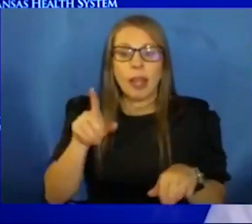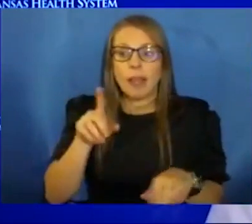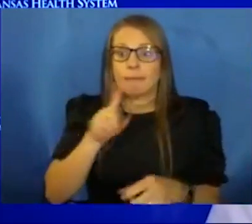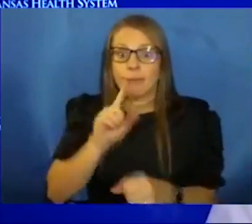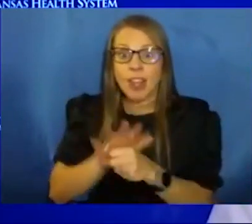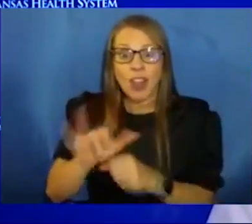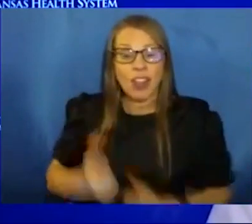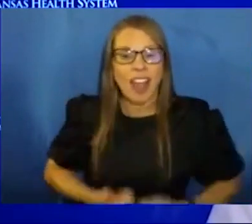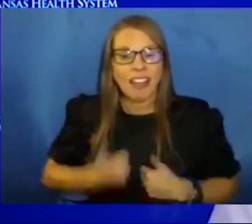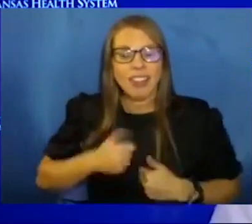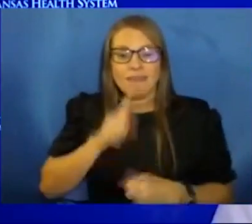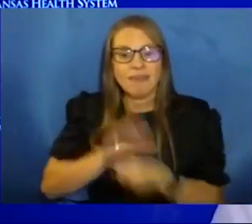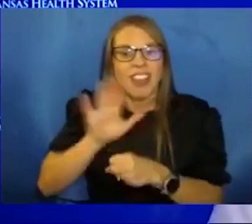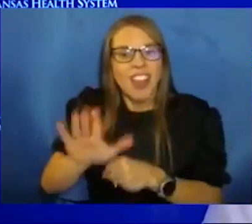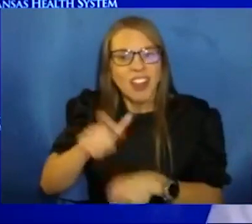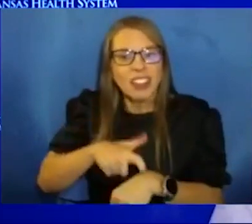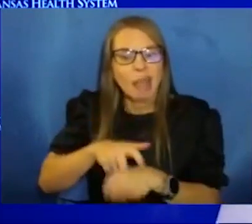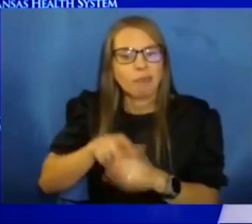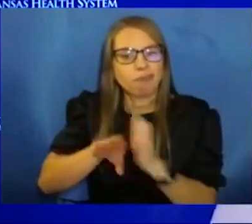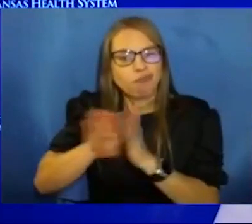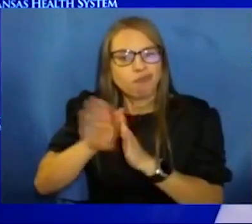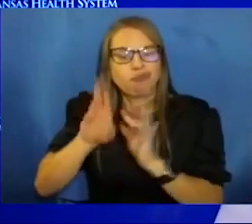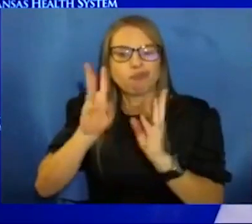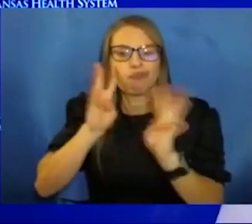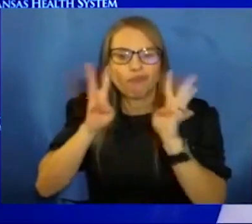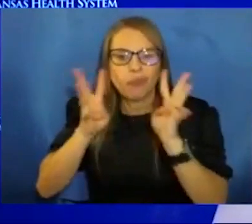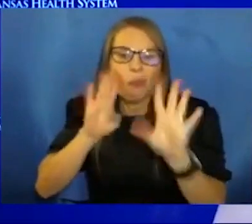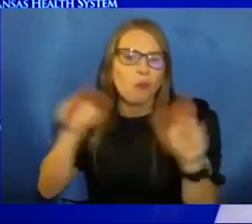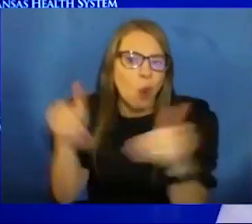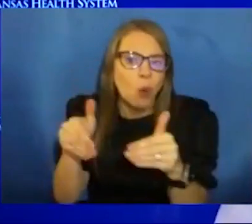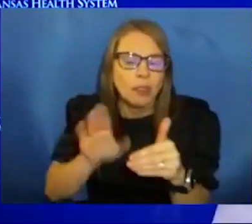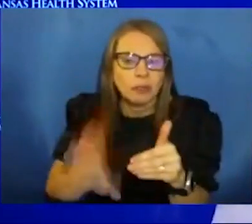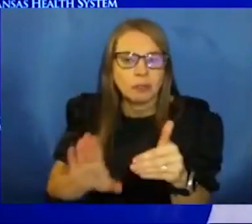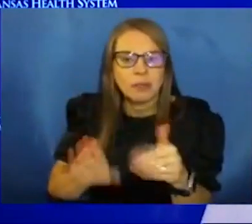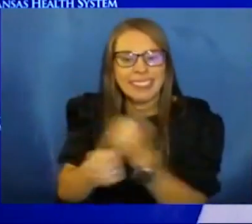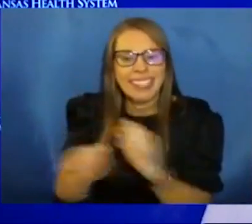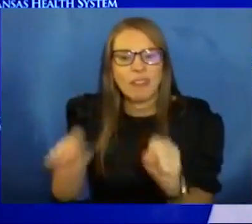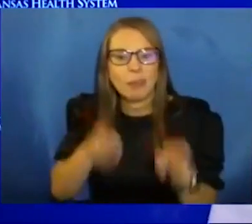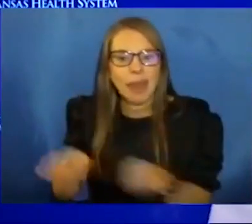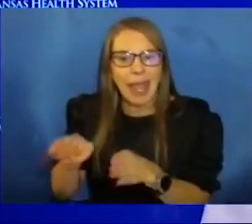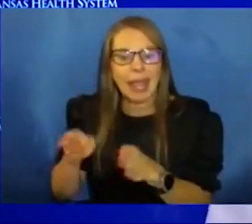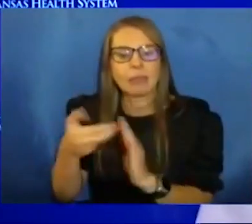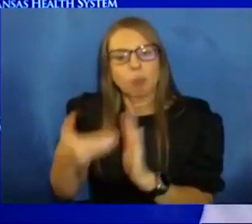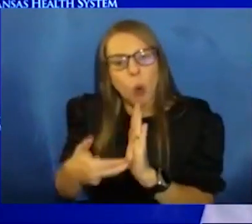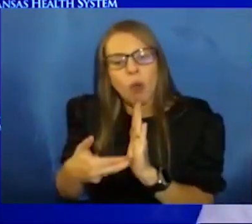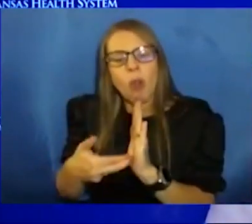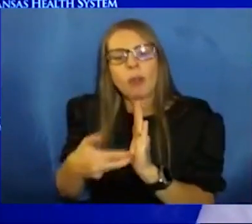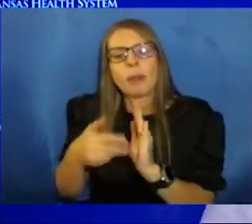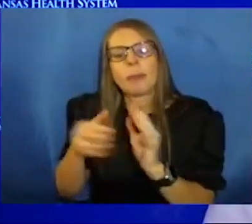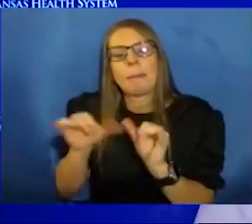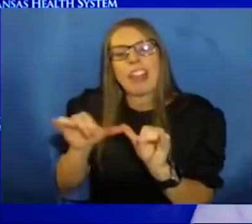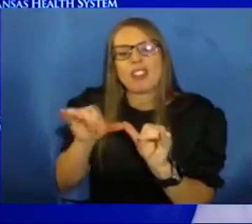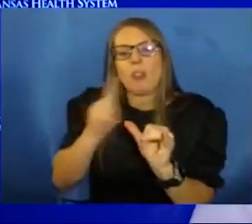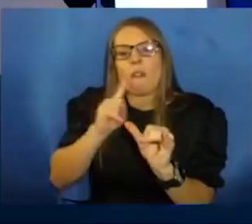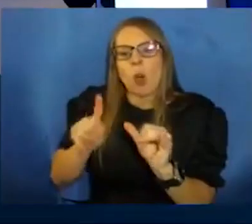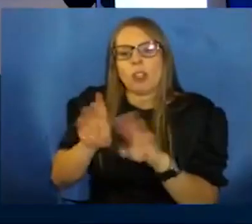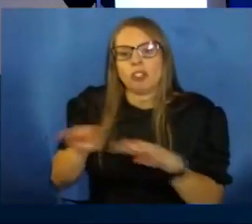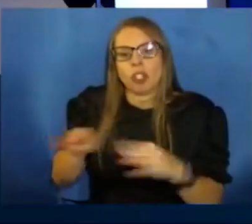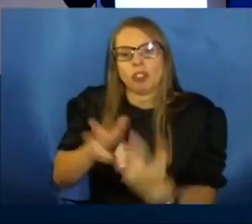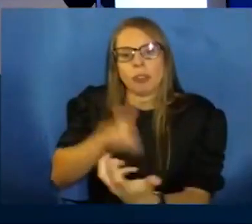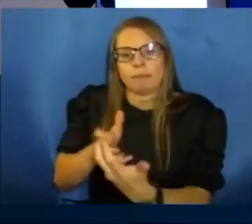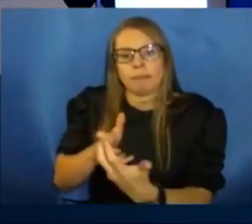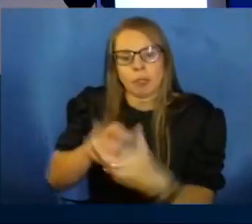psychologically. More harm comes from when they are isolated at home. Back to that American Academy of Pediatrics, they are the experts in kids, and they are